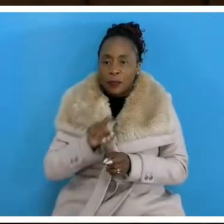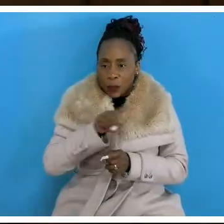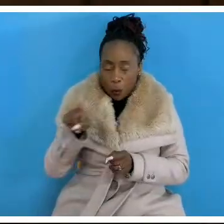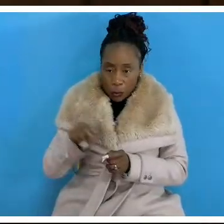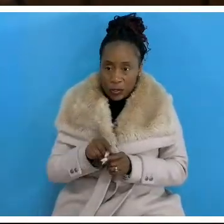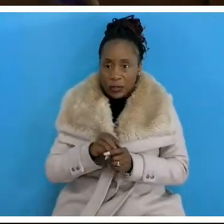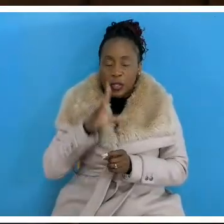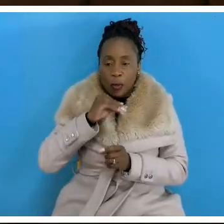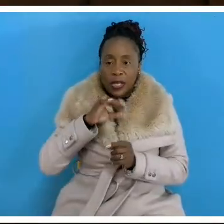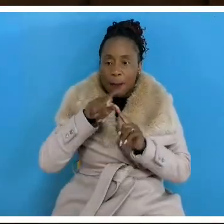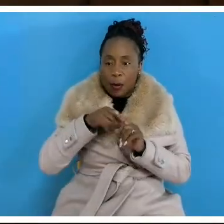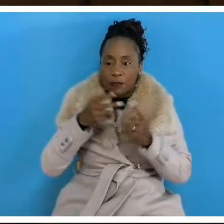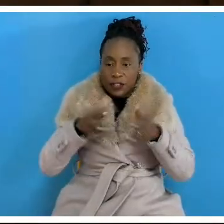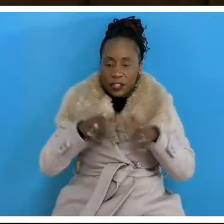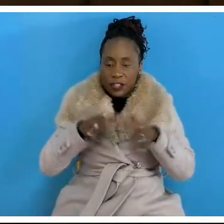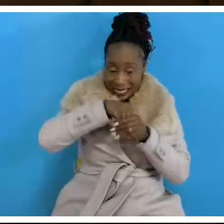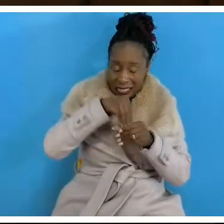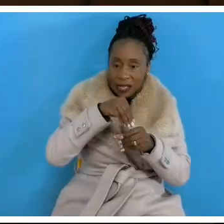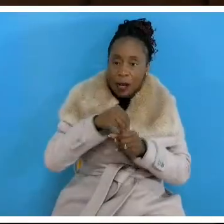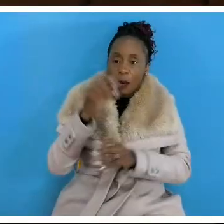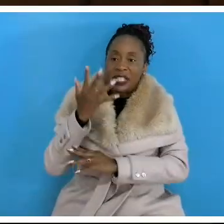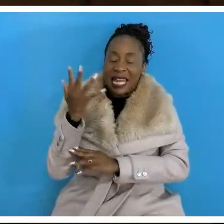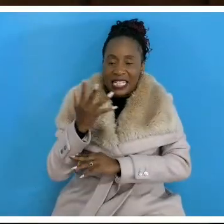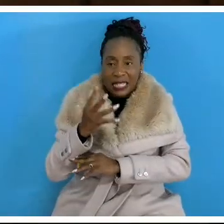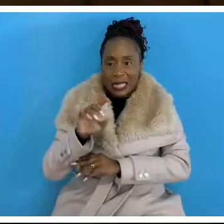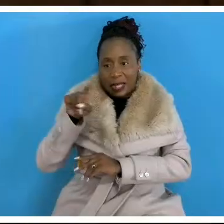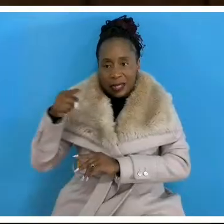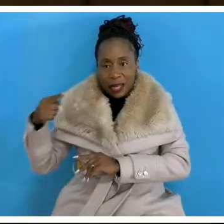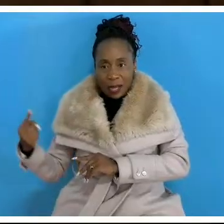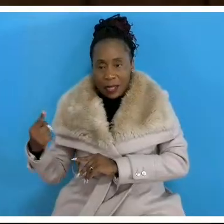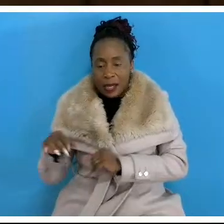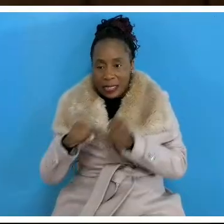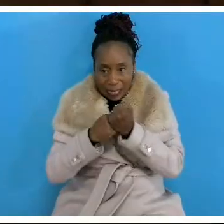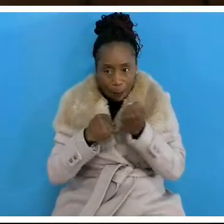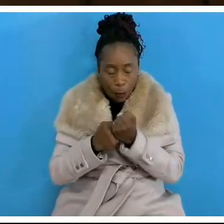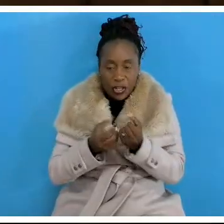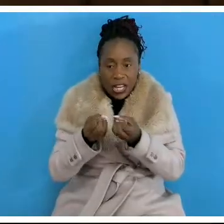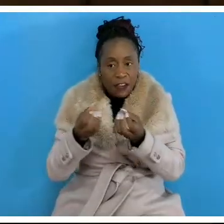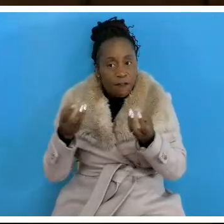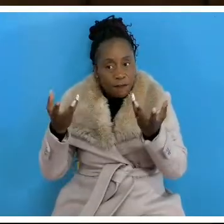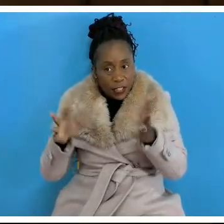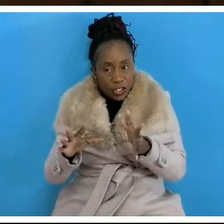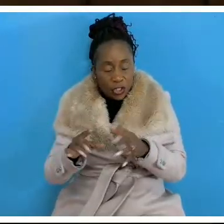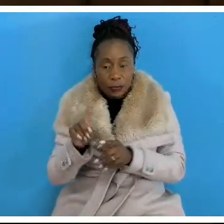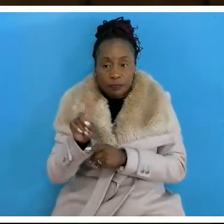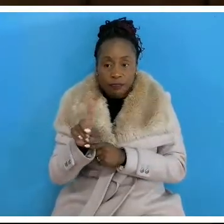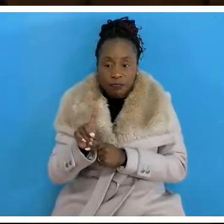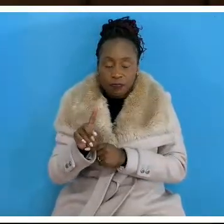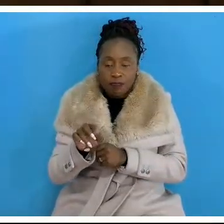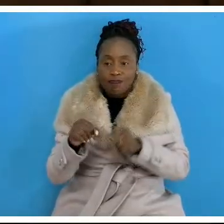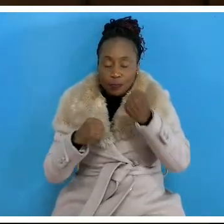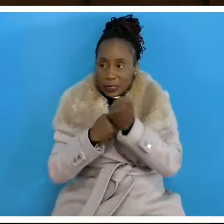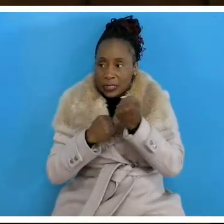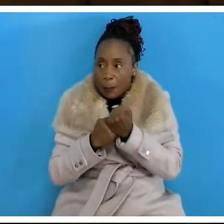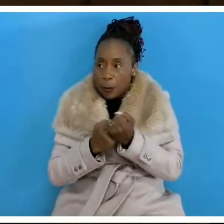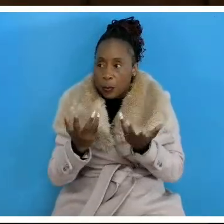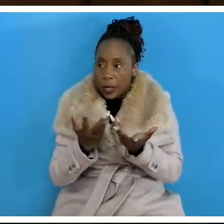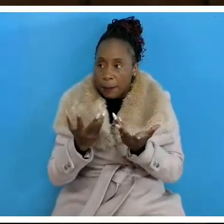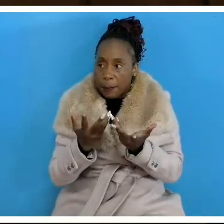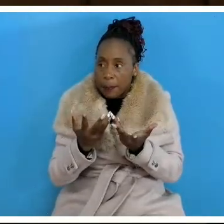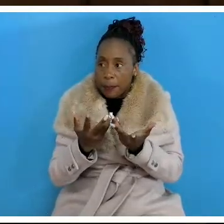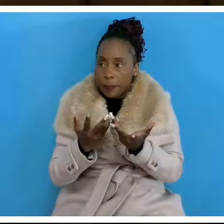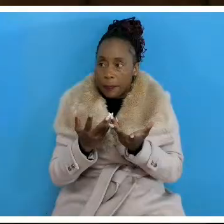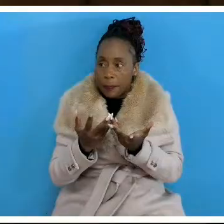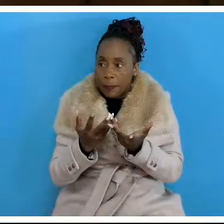in the presentation. And the other support that we gave is support to